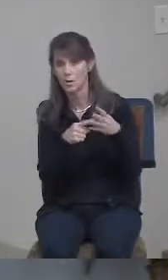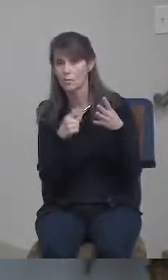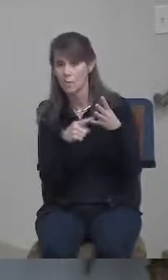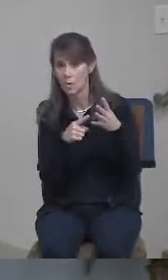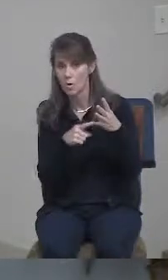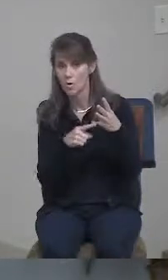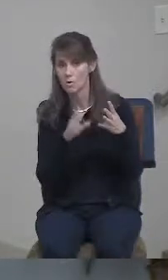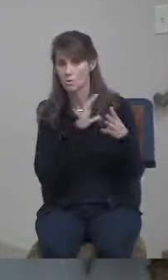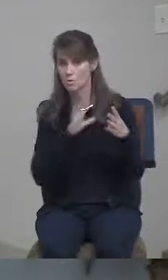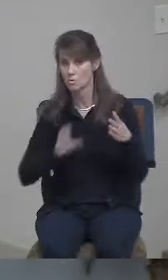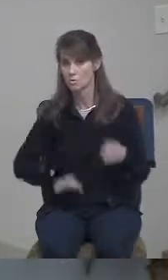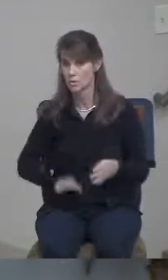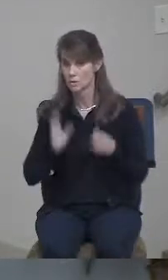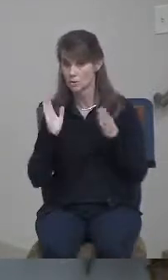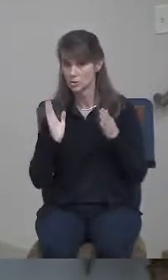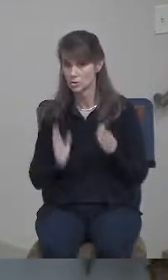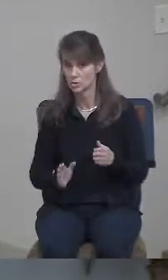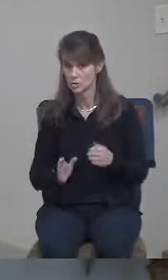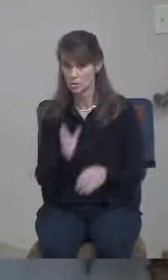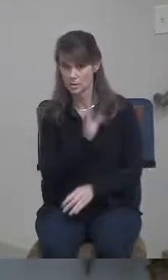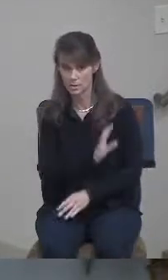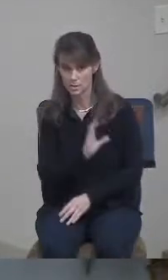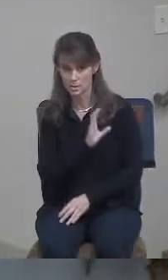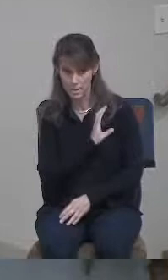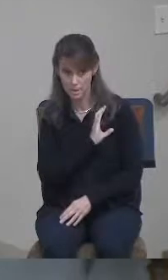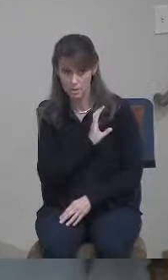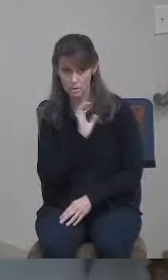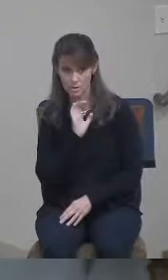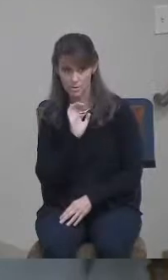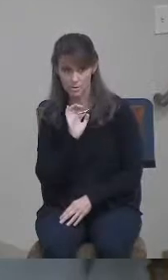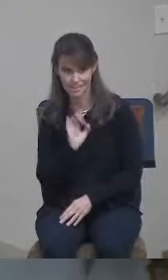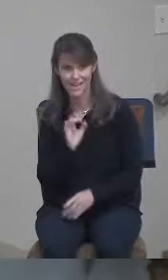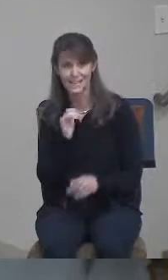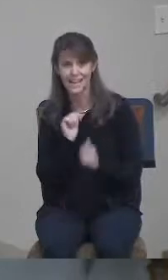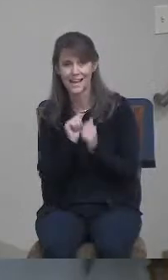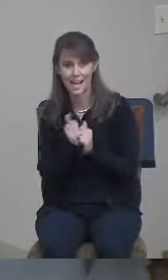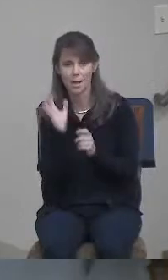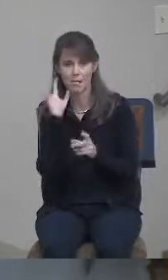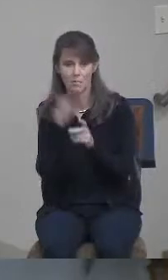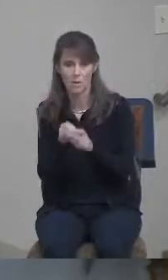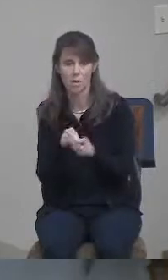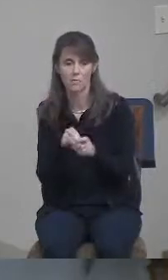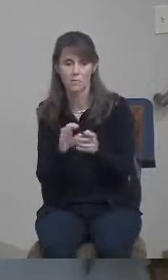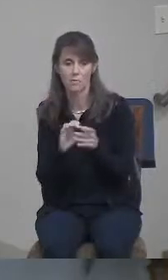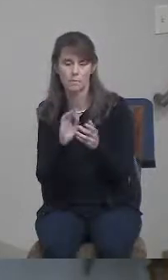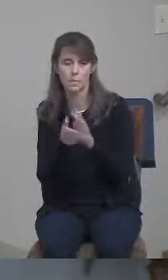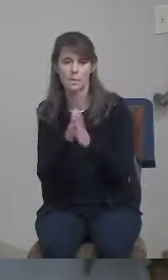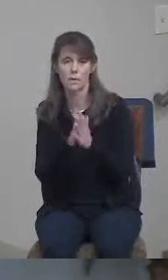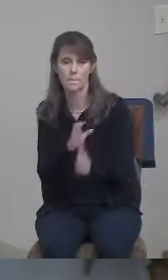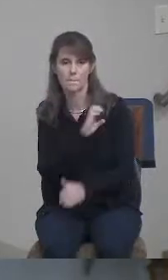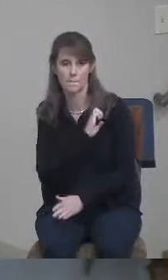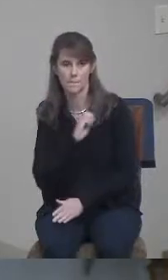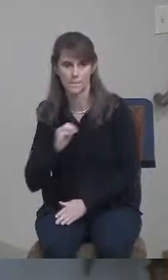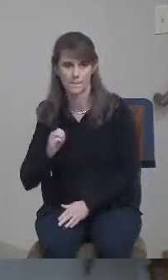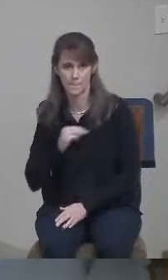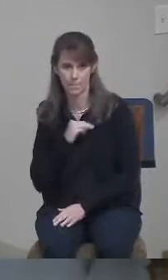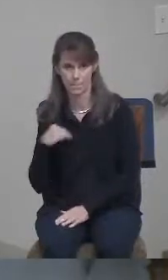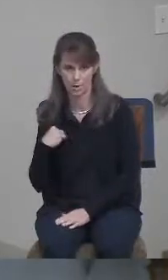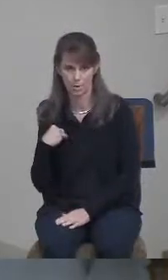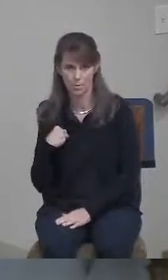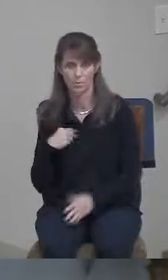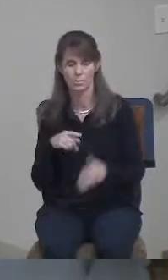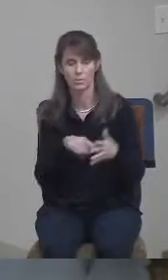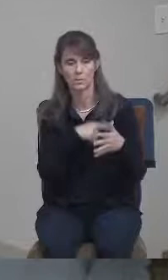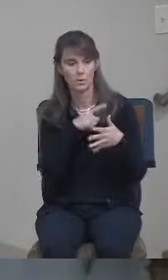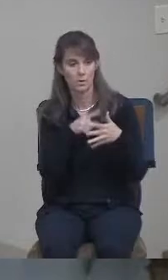test of church fellowship and membership. And number 5, the right of private judgment and the